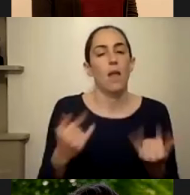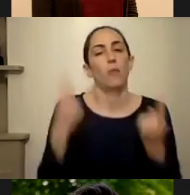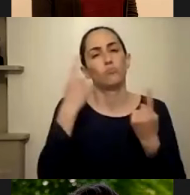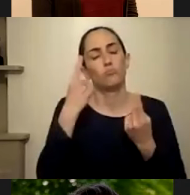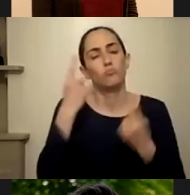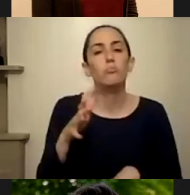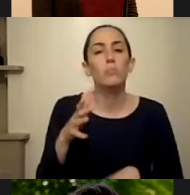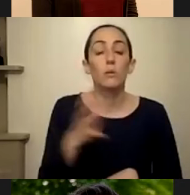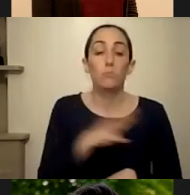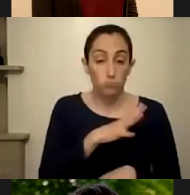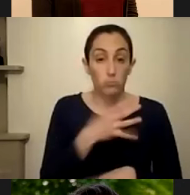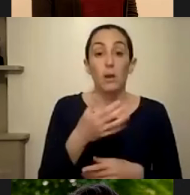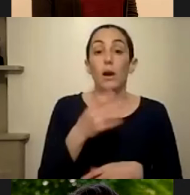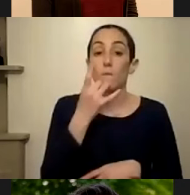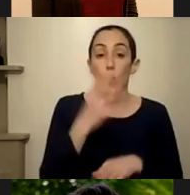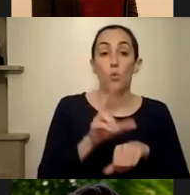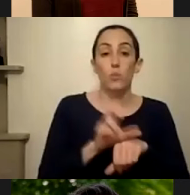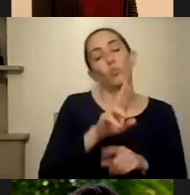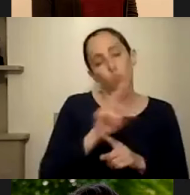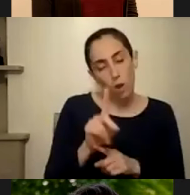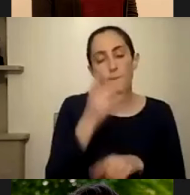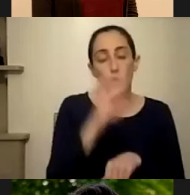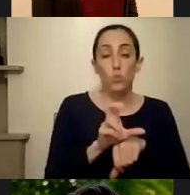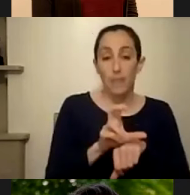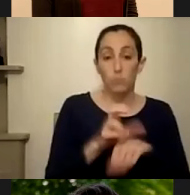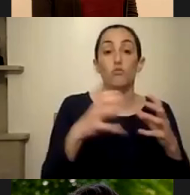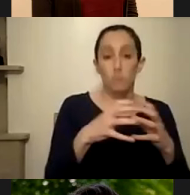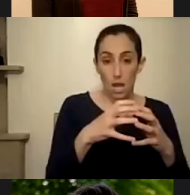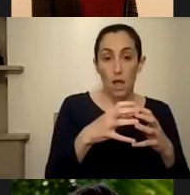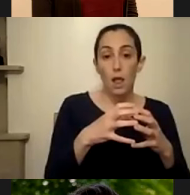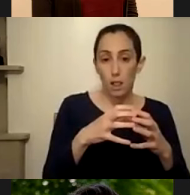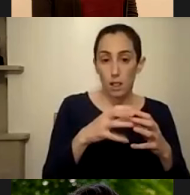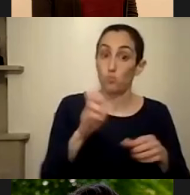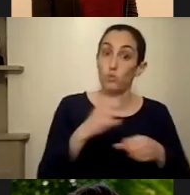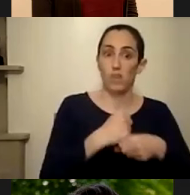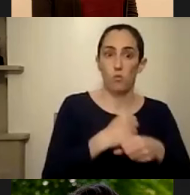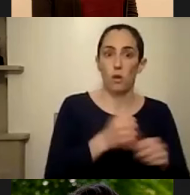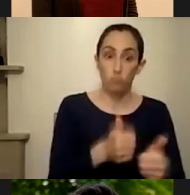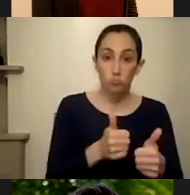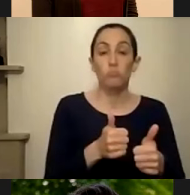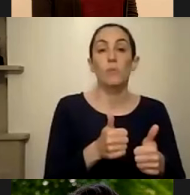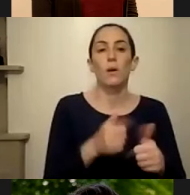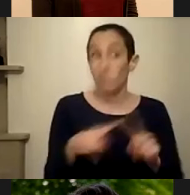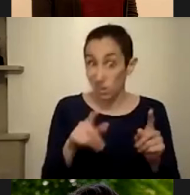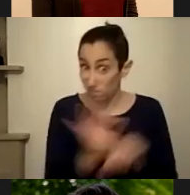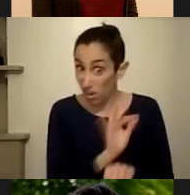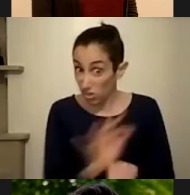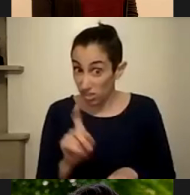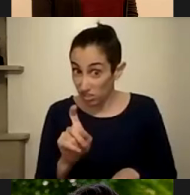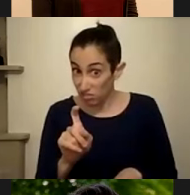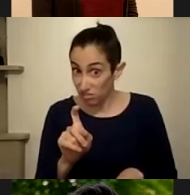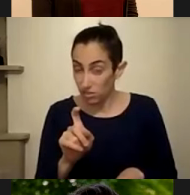so the photoreceptors, rod photoreceptor cells we generated, are they functional or not? Because the